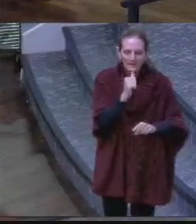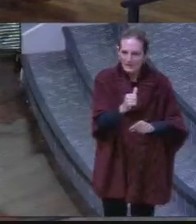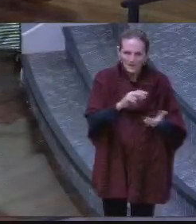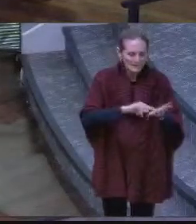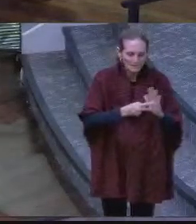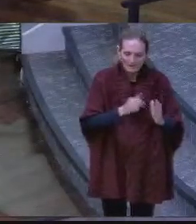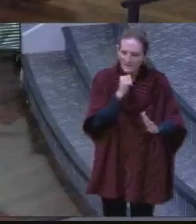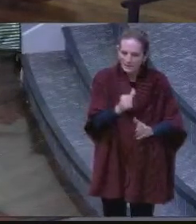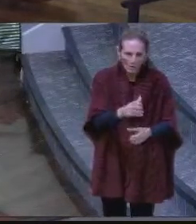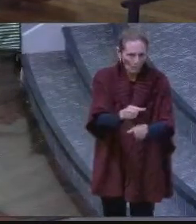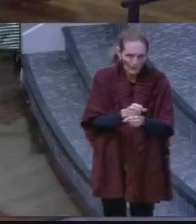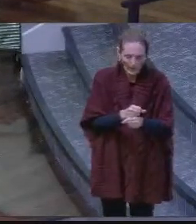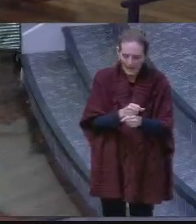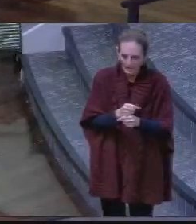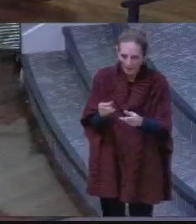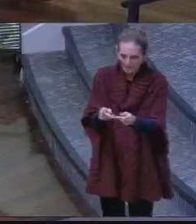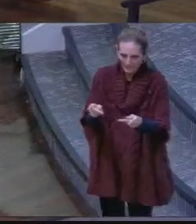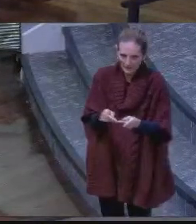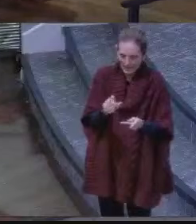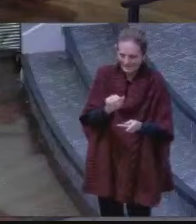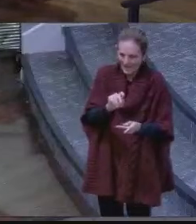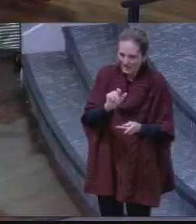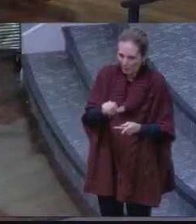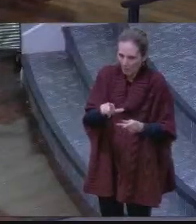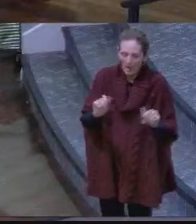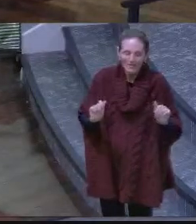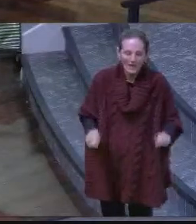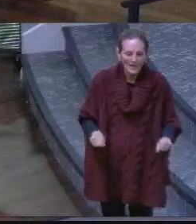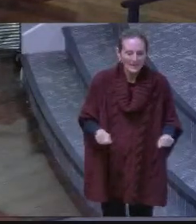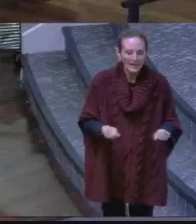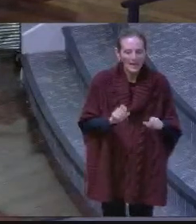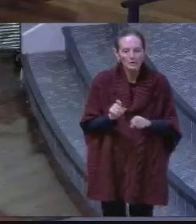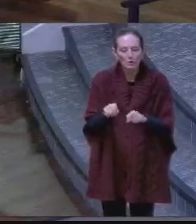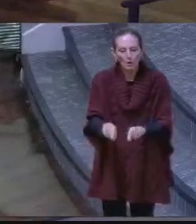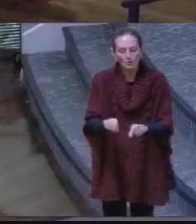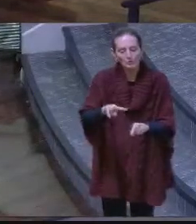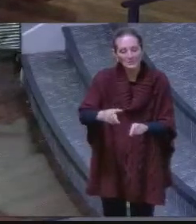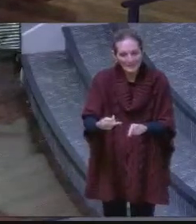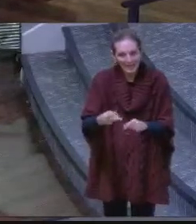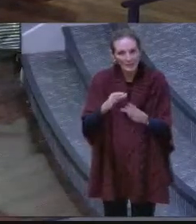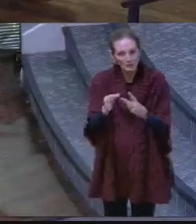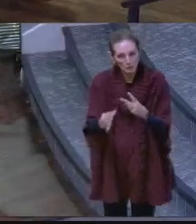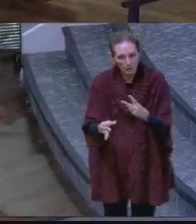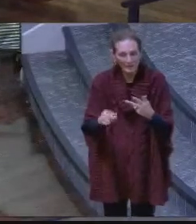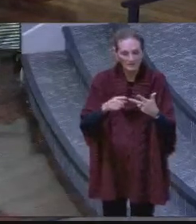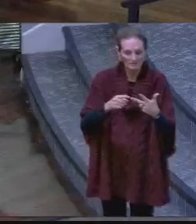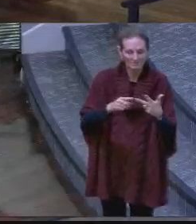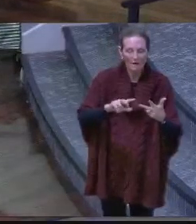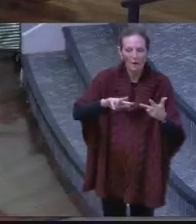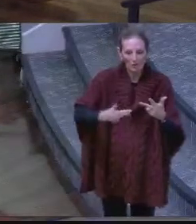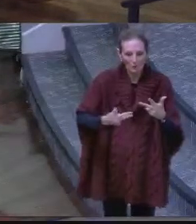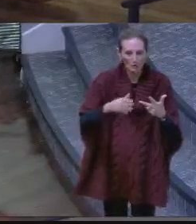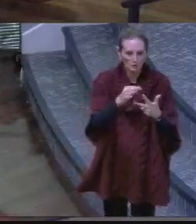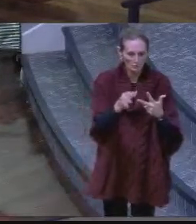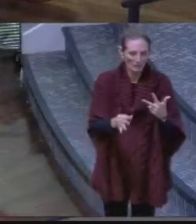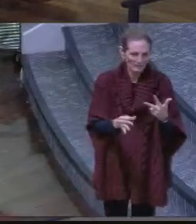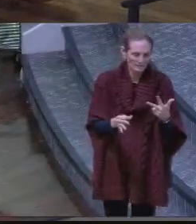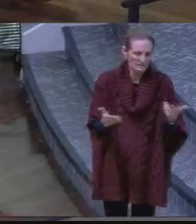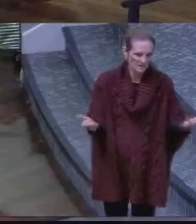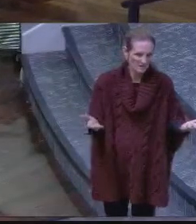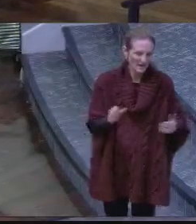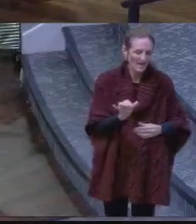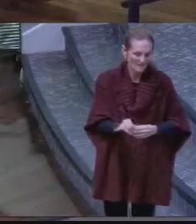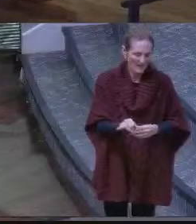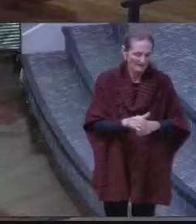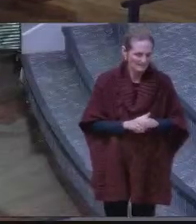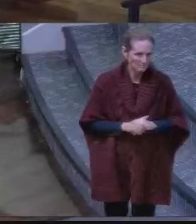pre-K program. They may be placed at their second or third choice when it comes to pre-K. So